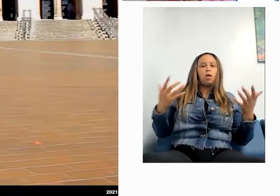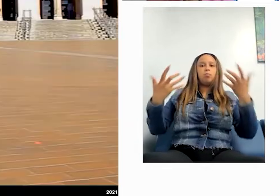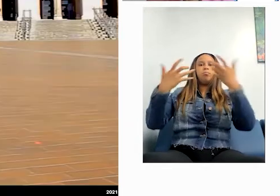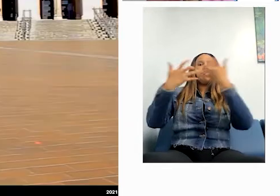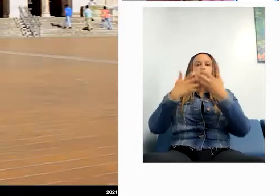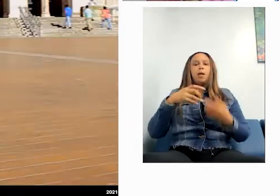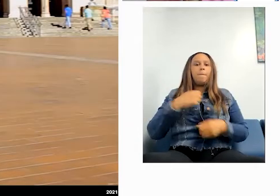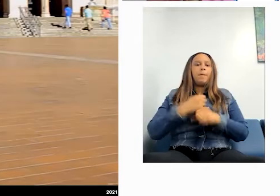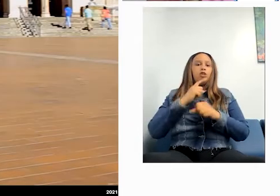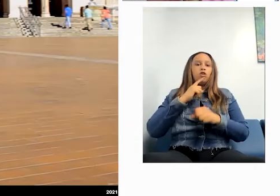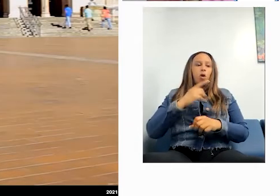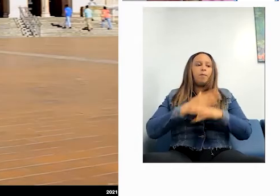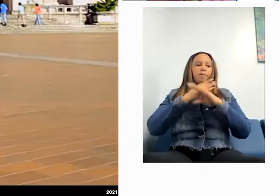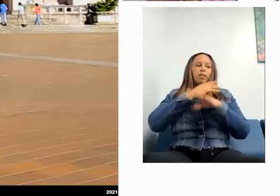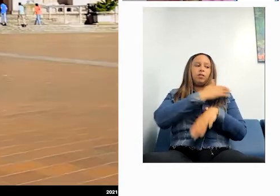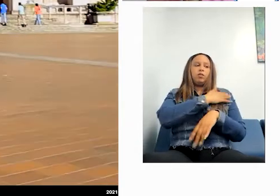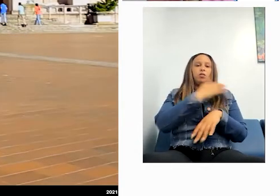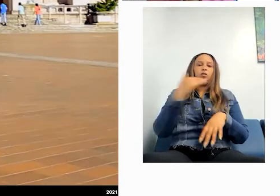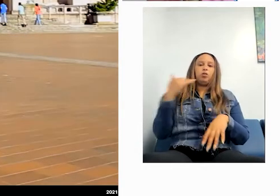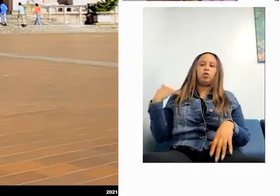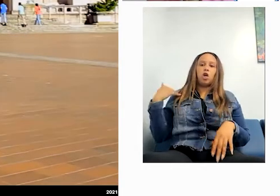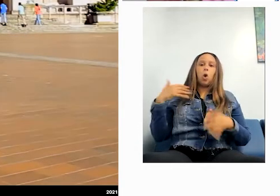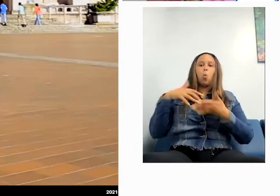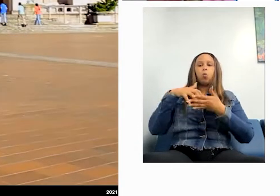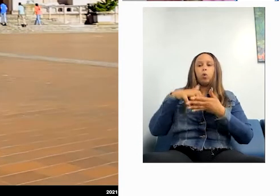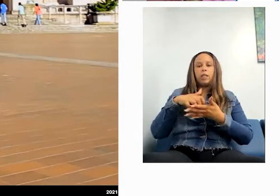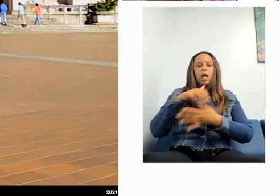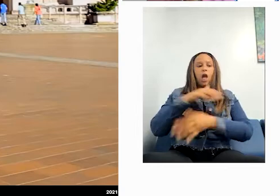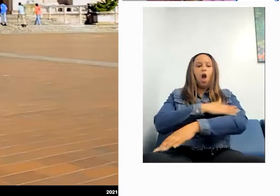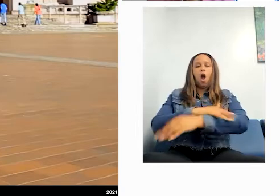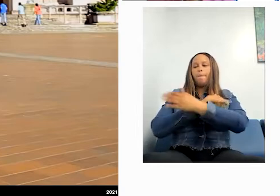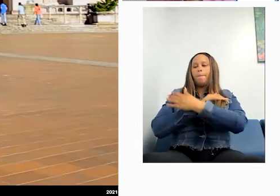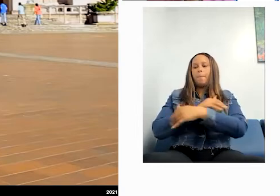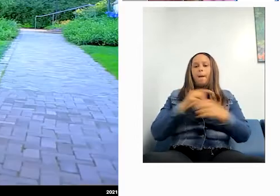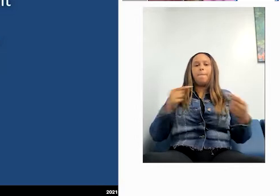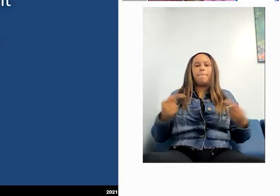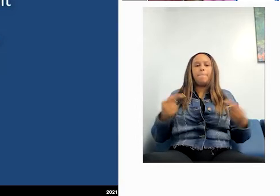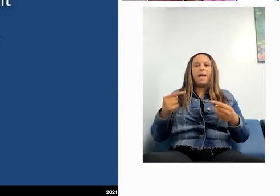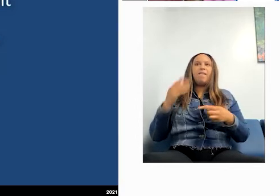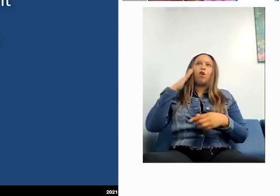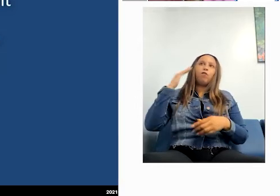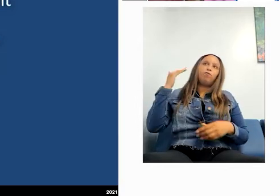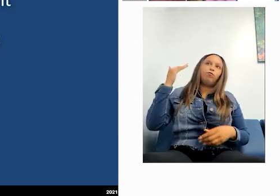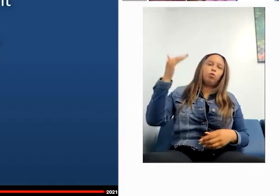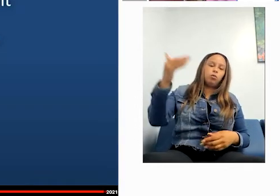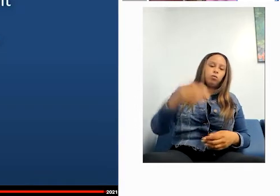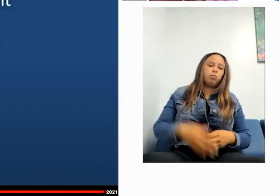avoid pain and weakness, and be as independent as possible as time goes on.